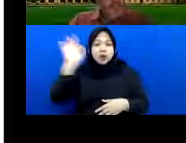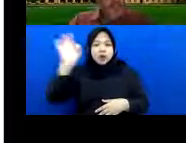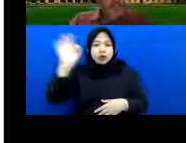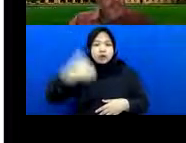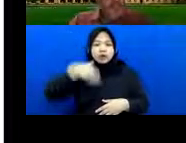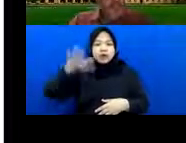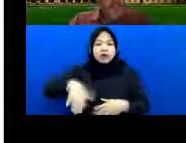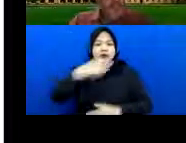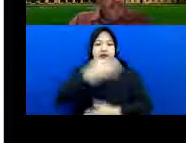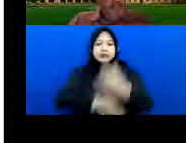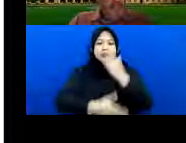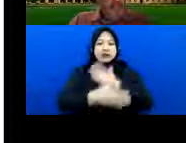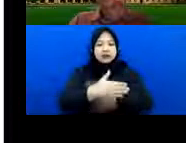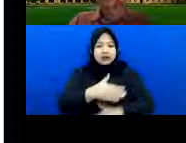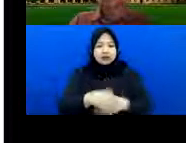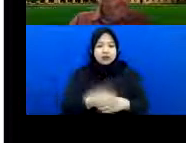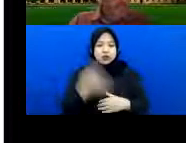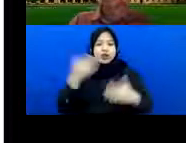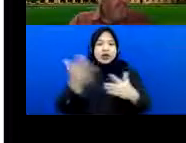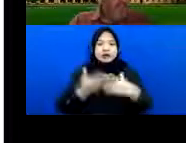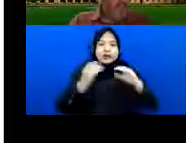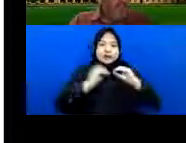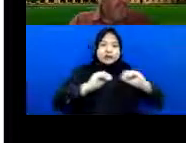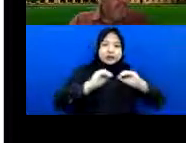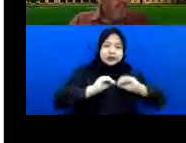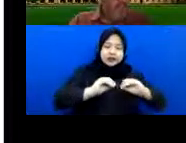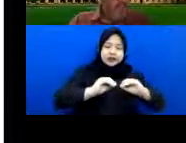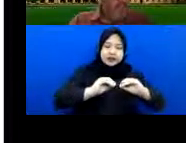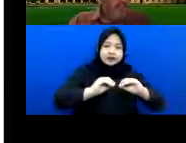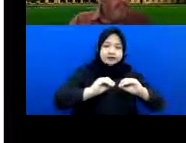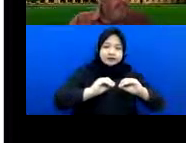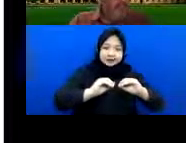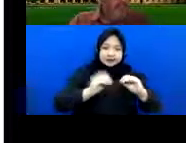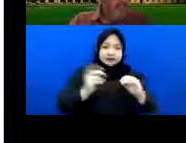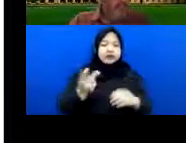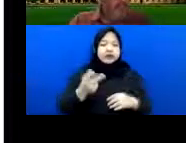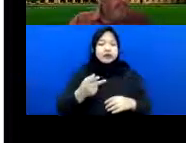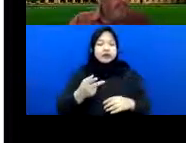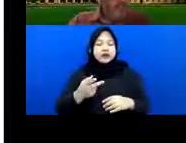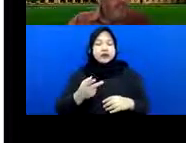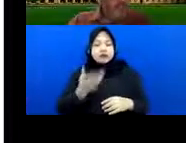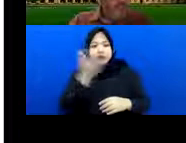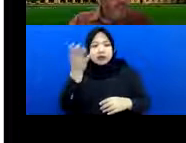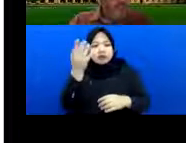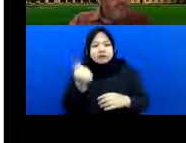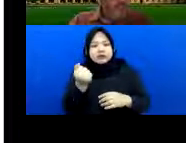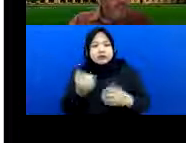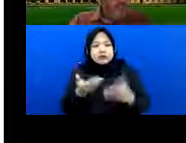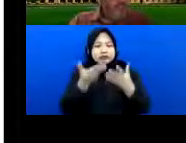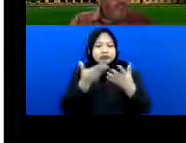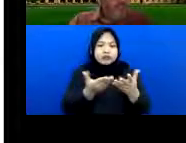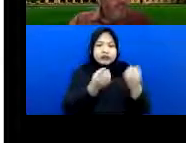with disability in accessing education, so they can provide more in-depth